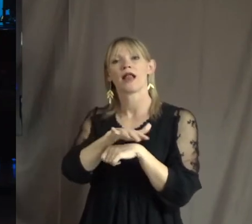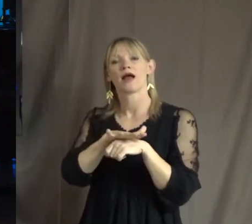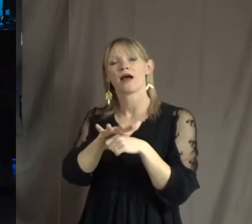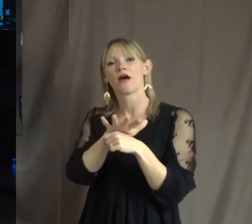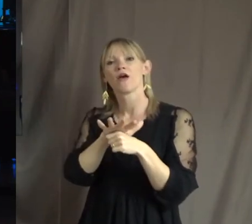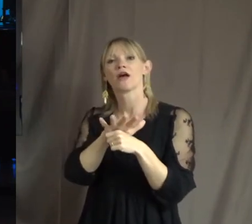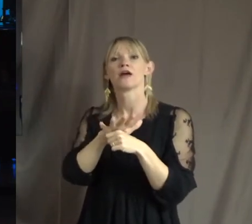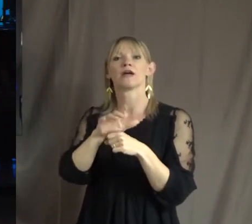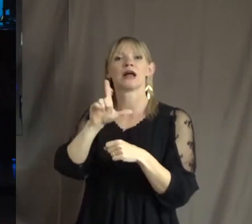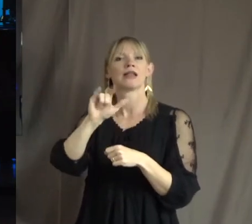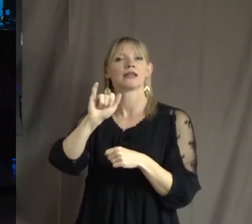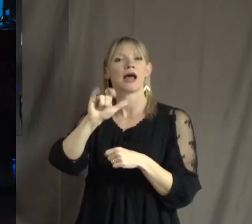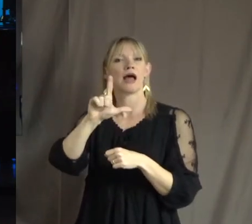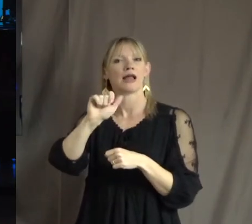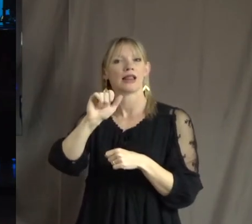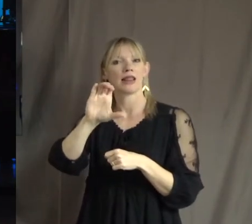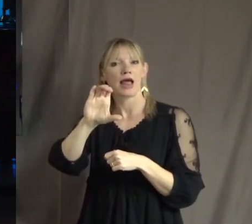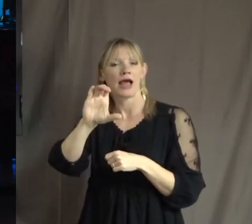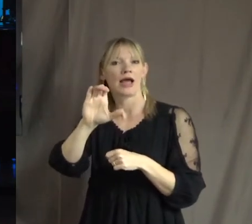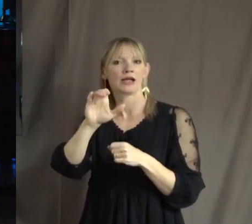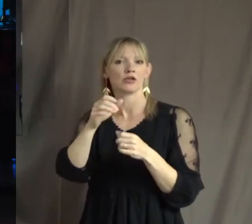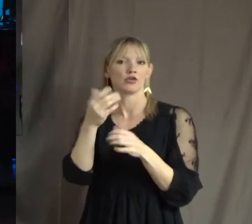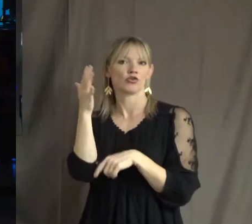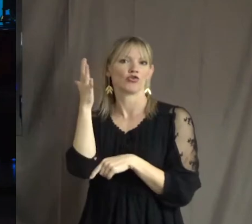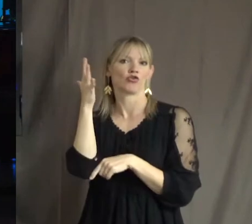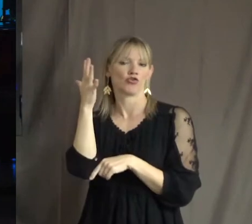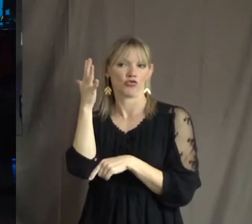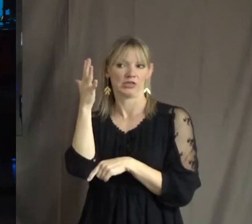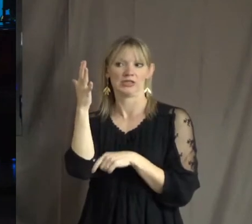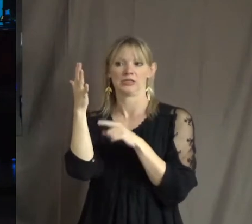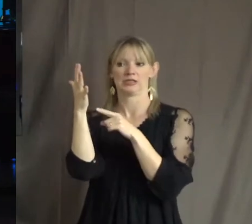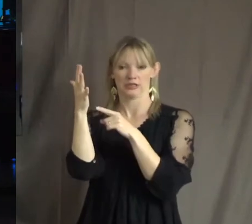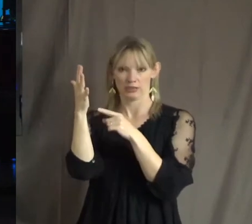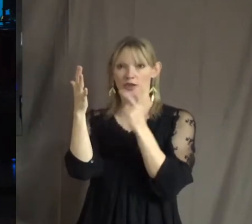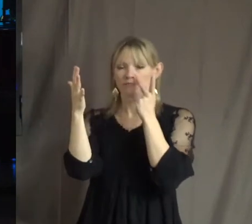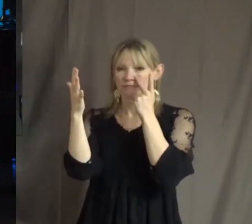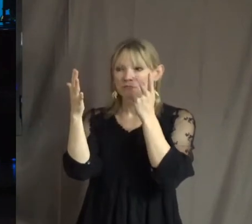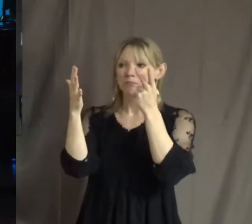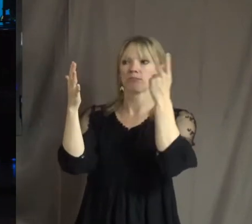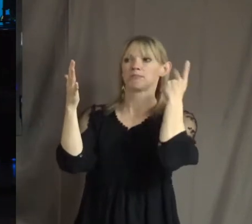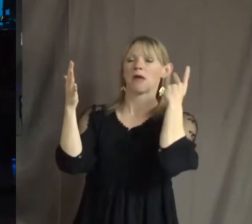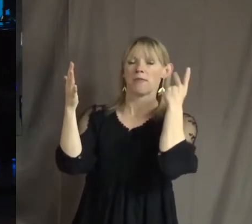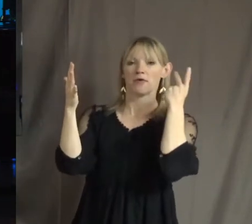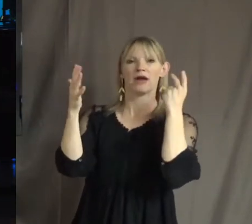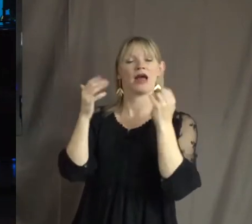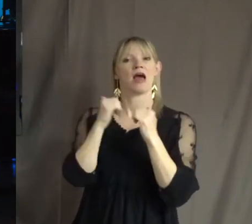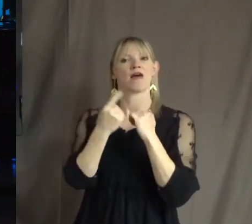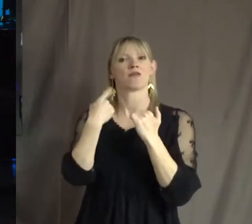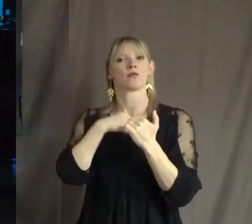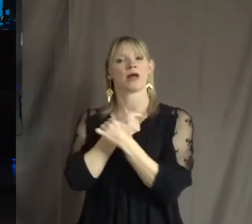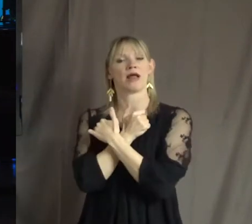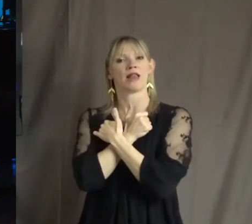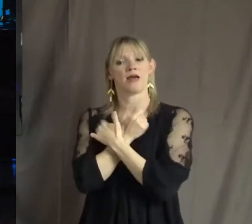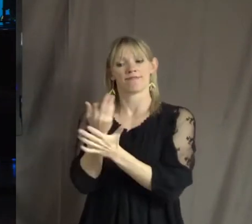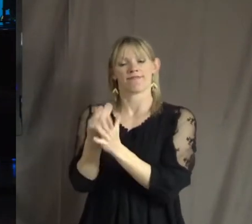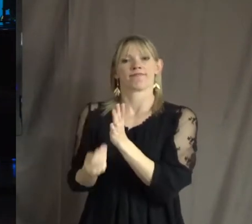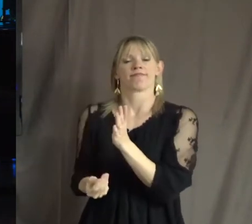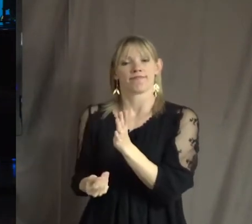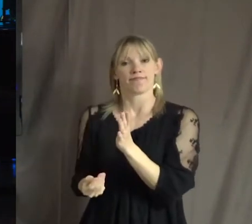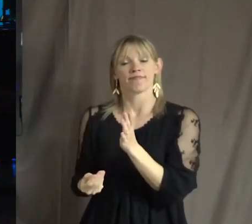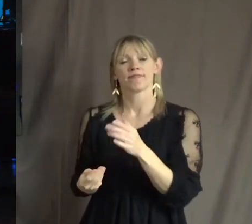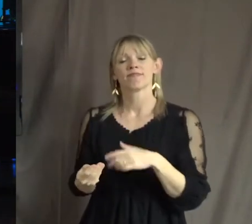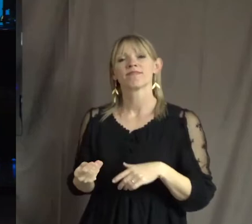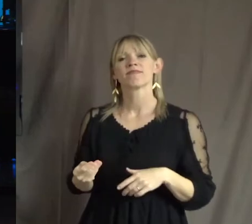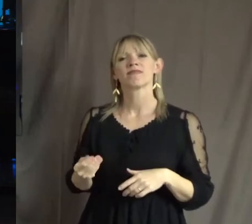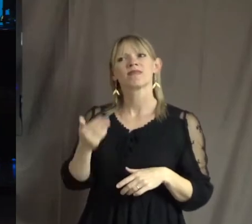beautiful lilac tree in memory of all our loved ones. So it's been a difficult time,